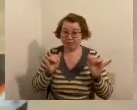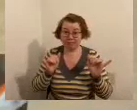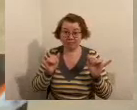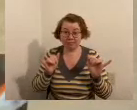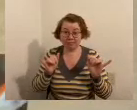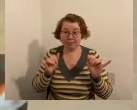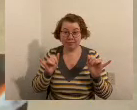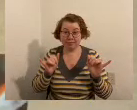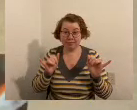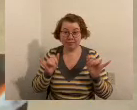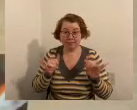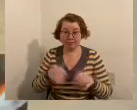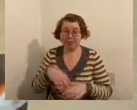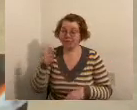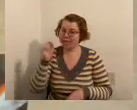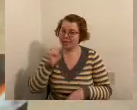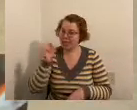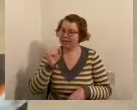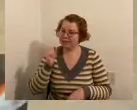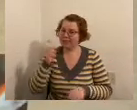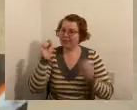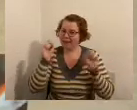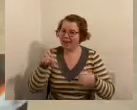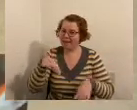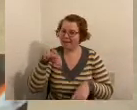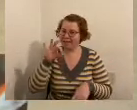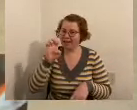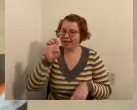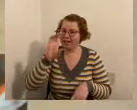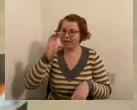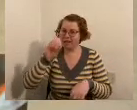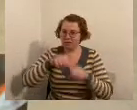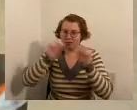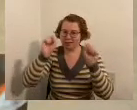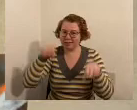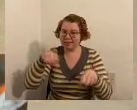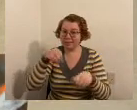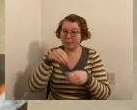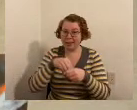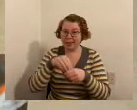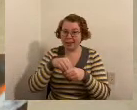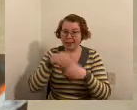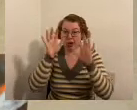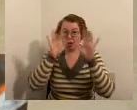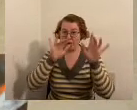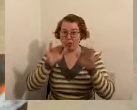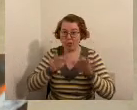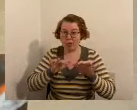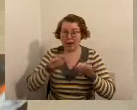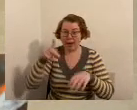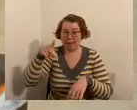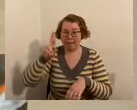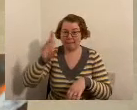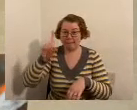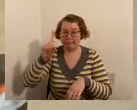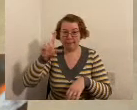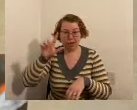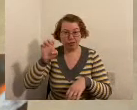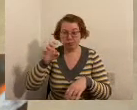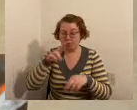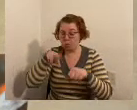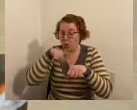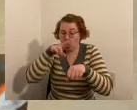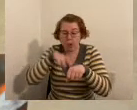And so, yes, you can find an ecosystem in a puddle, just a regular